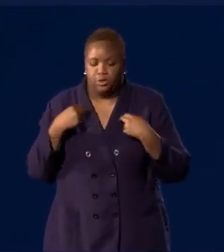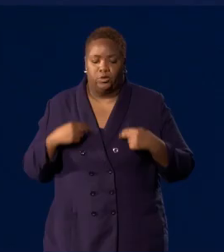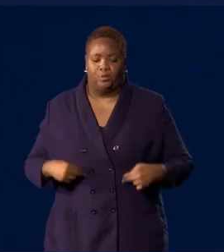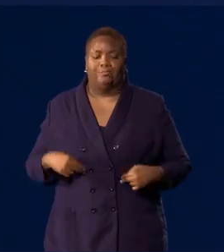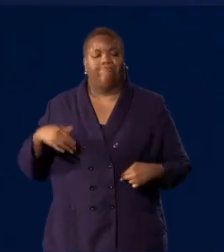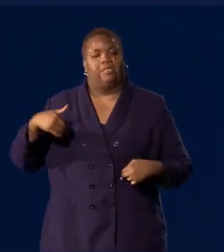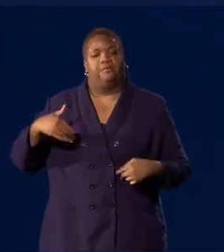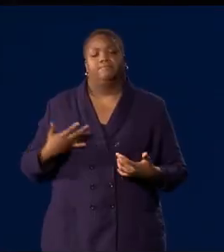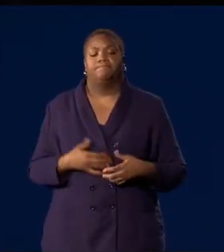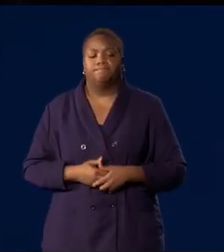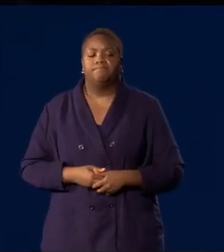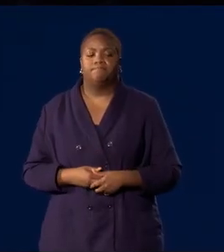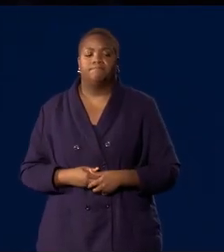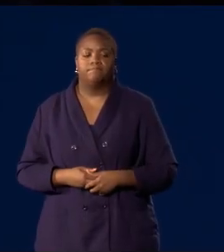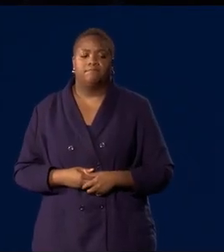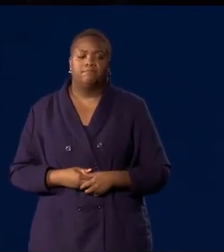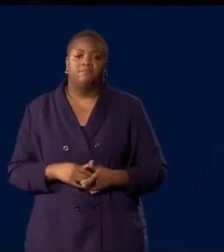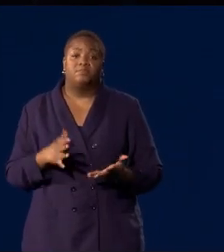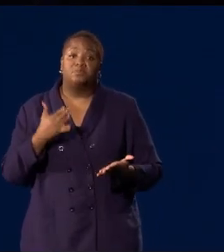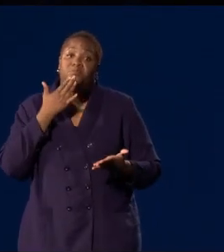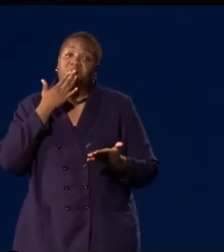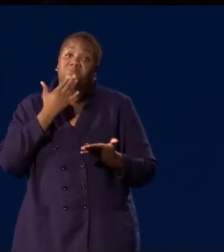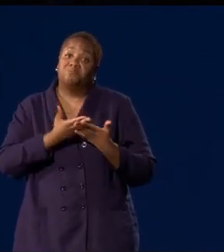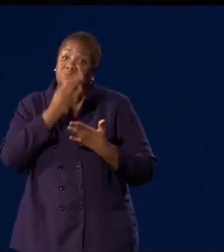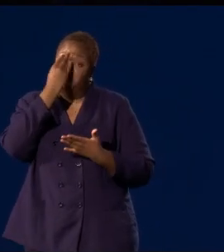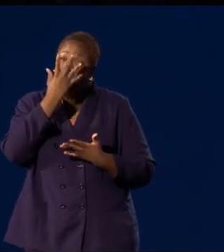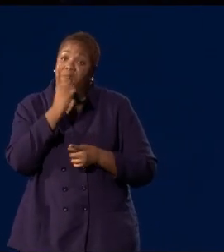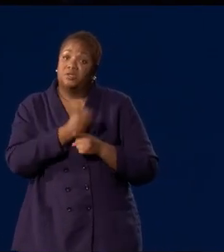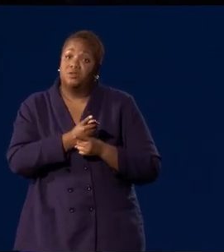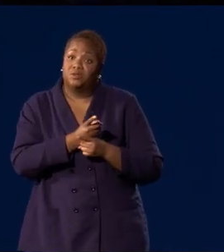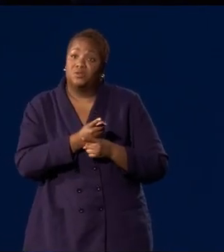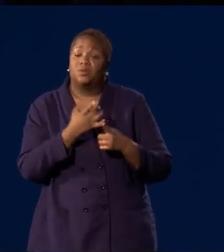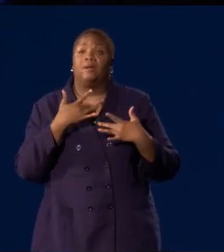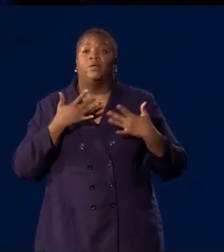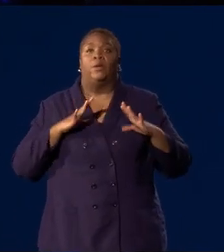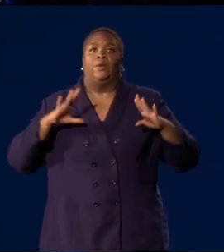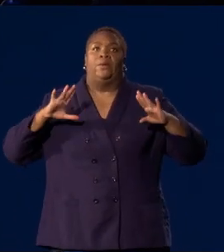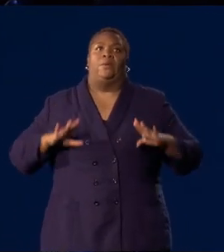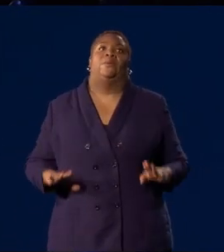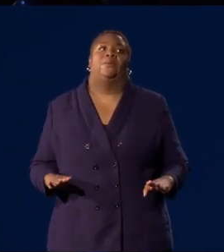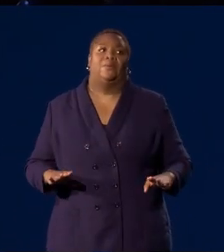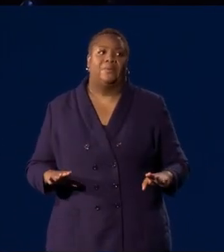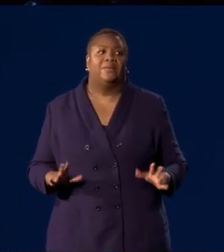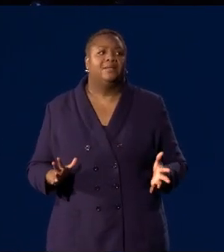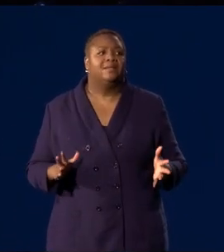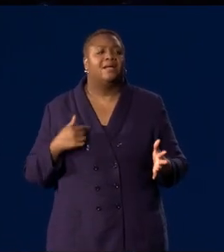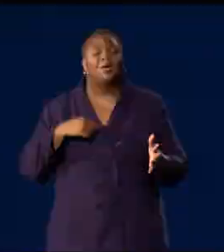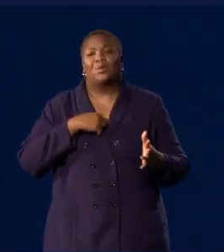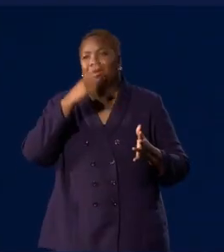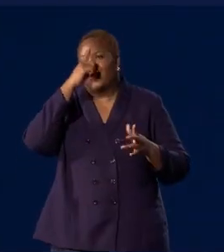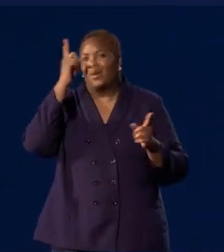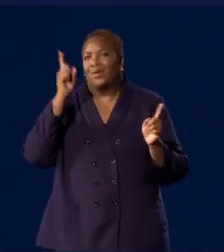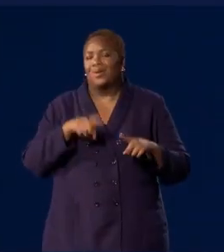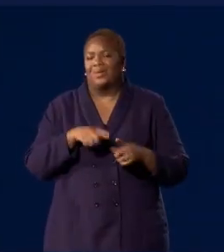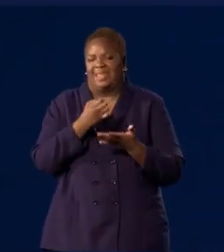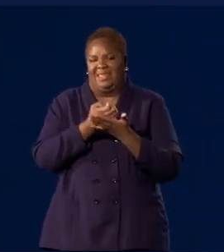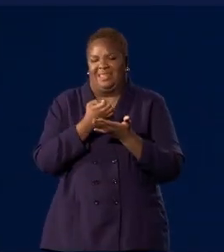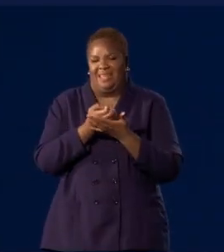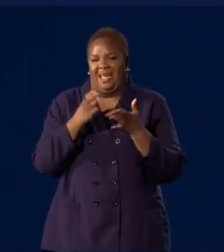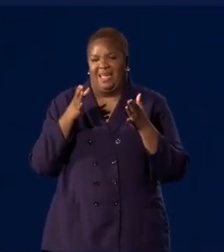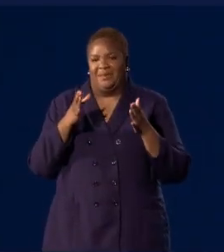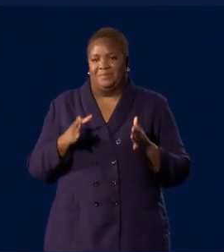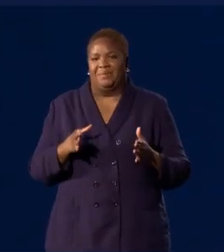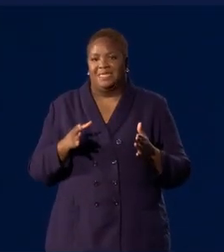yet. Pretty good news, right? Collective sigh in the room. I mean, I think we can all agree that economists will be